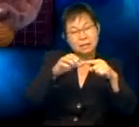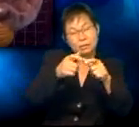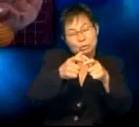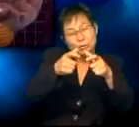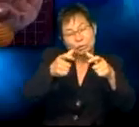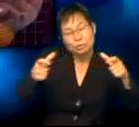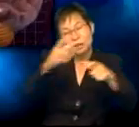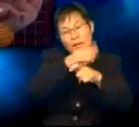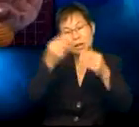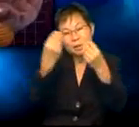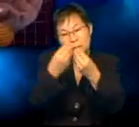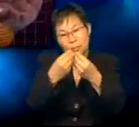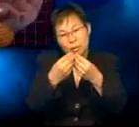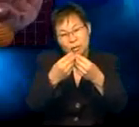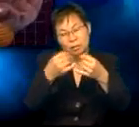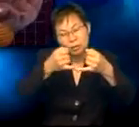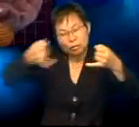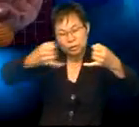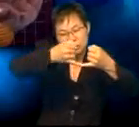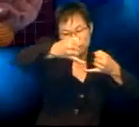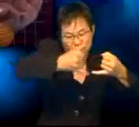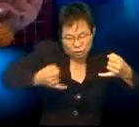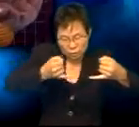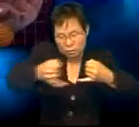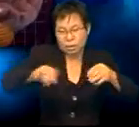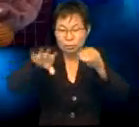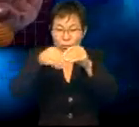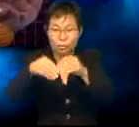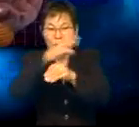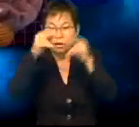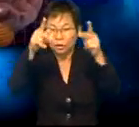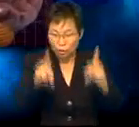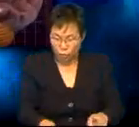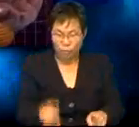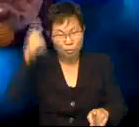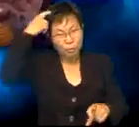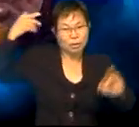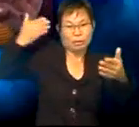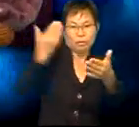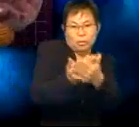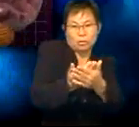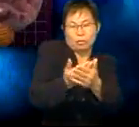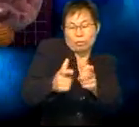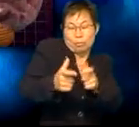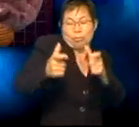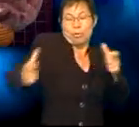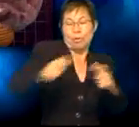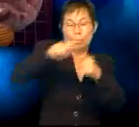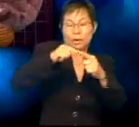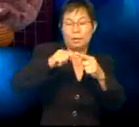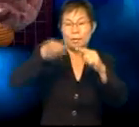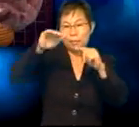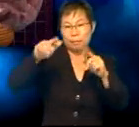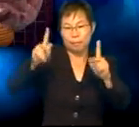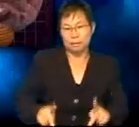size and the number of connections increase. The human brain reaches its full size when a person